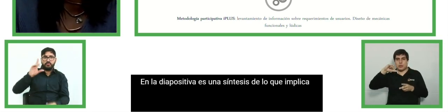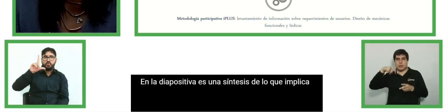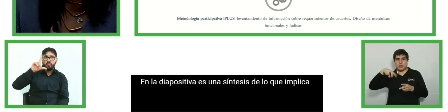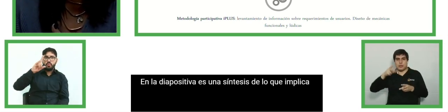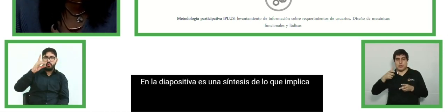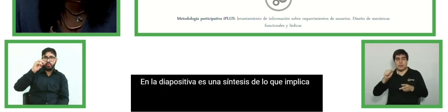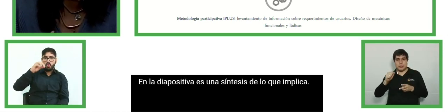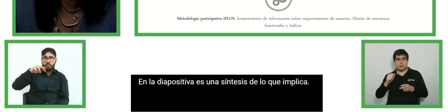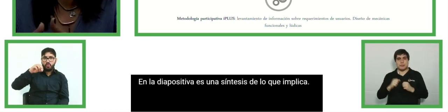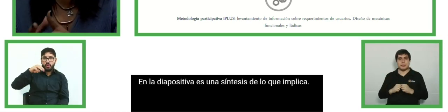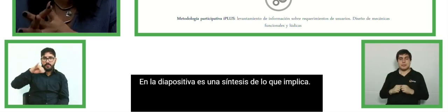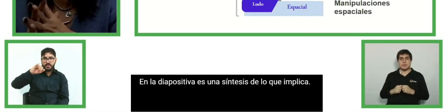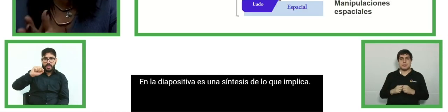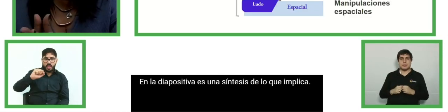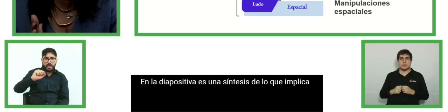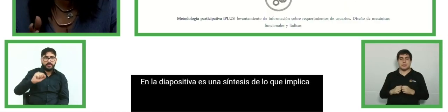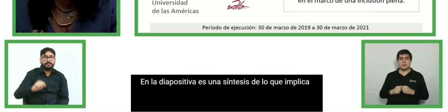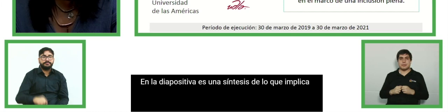back.